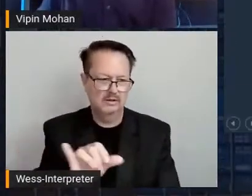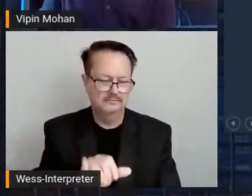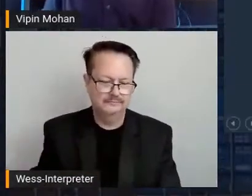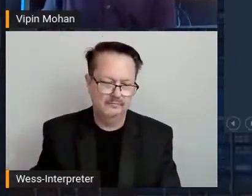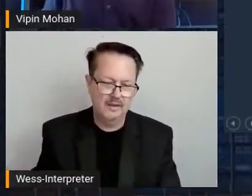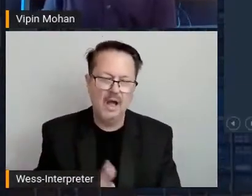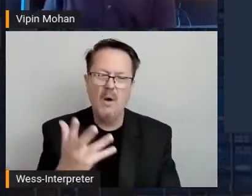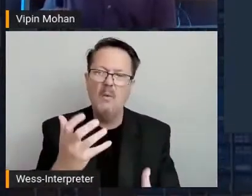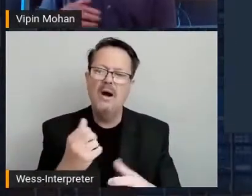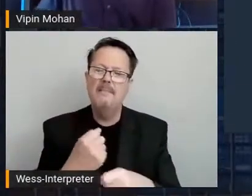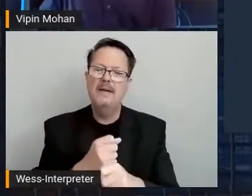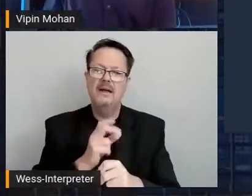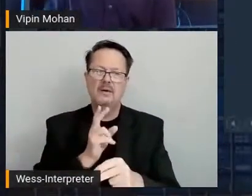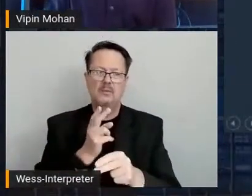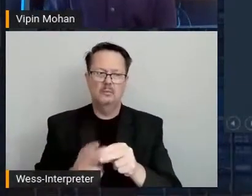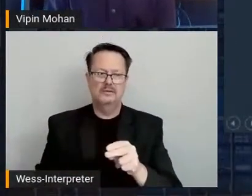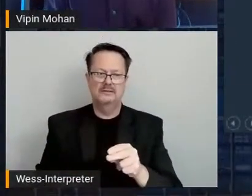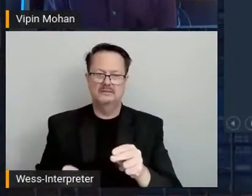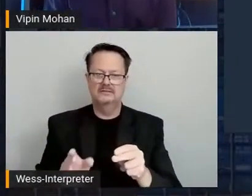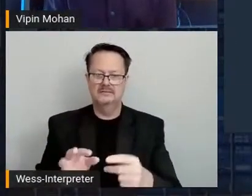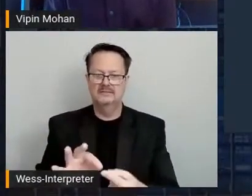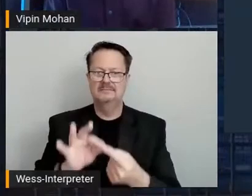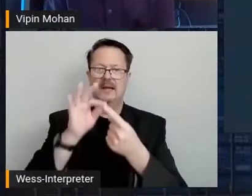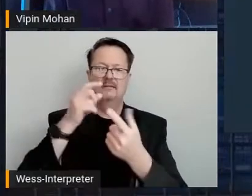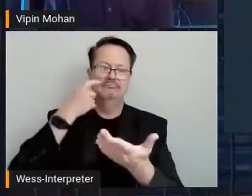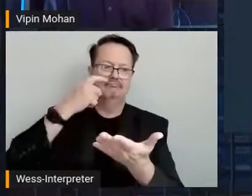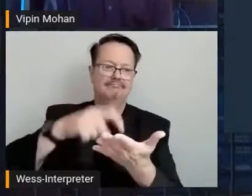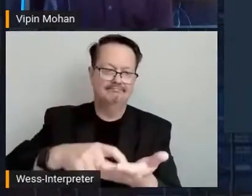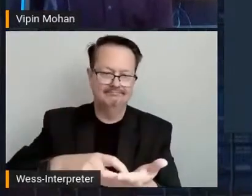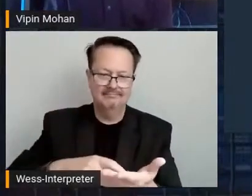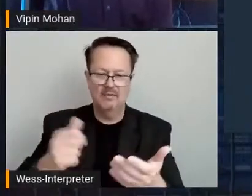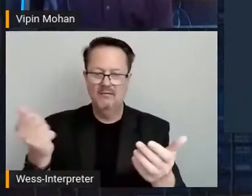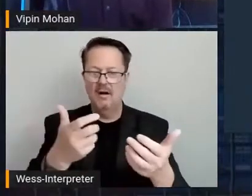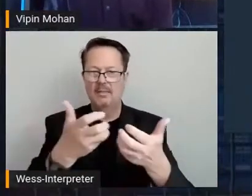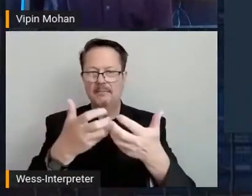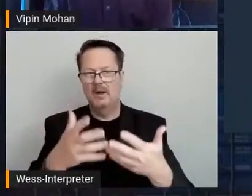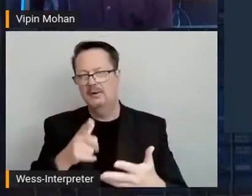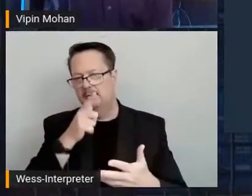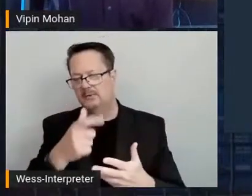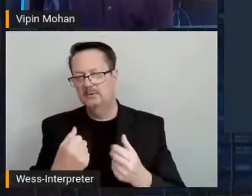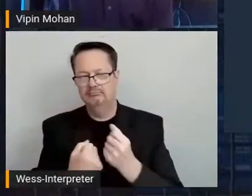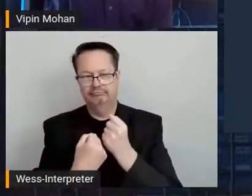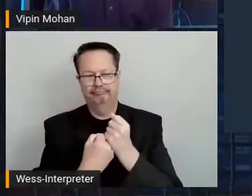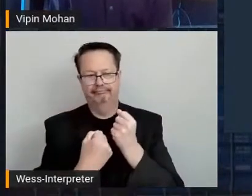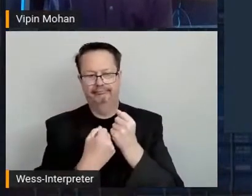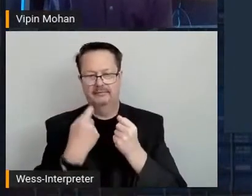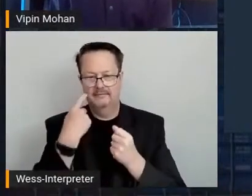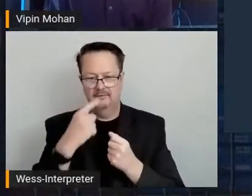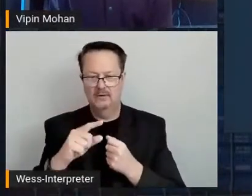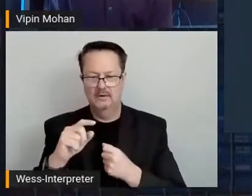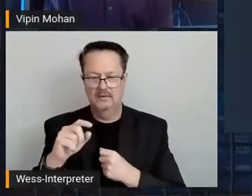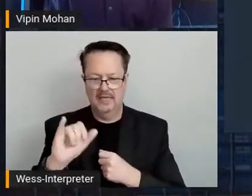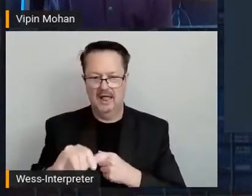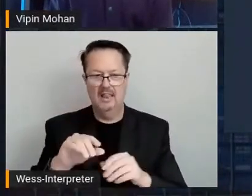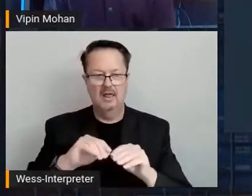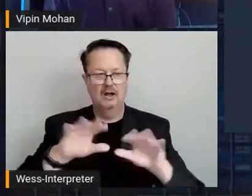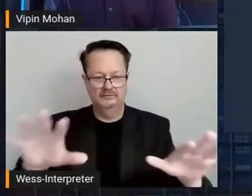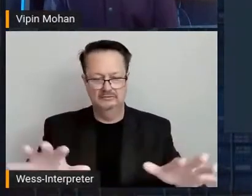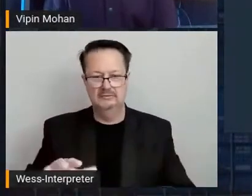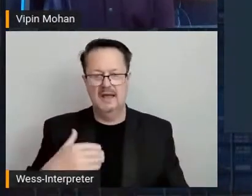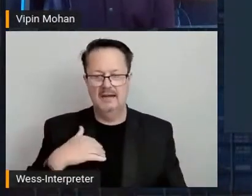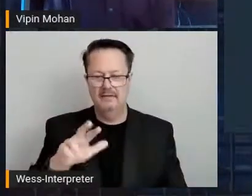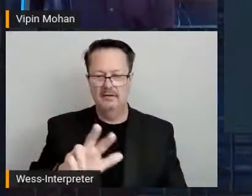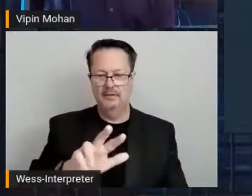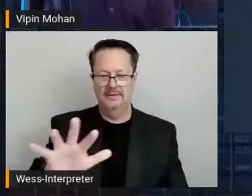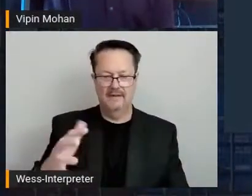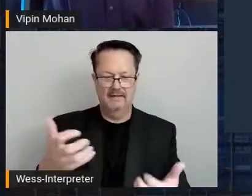Just want to make a quick special note of all of our partners that joined us for the EKS Anywhere launch. We had about 35 partners, and we're continuing